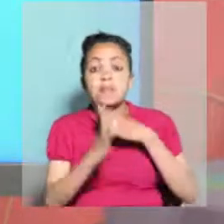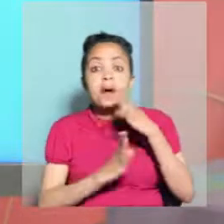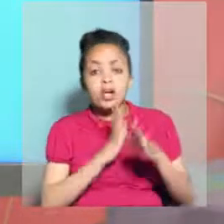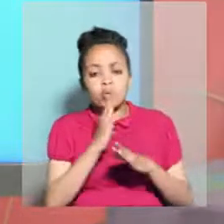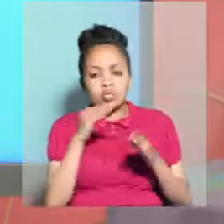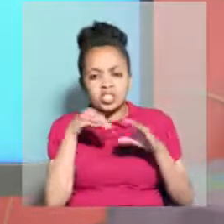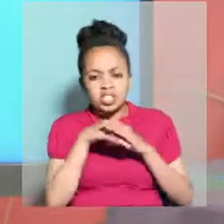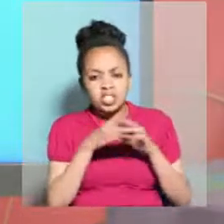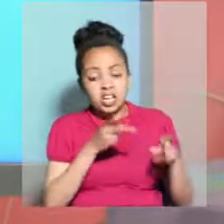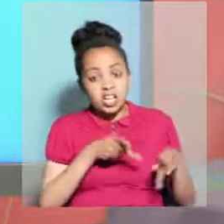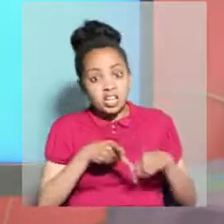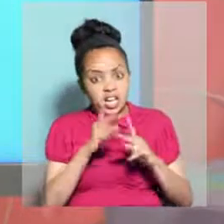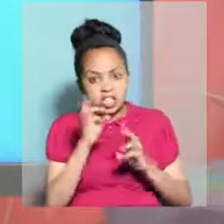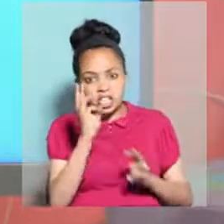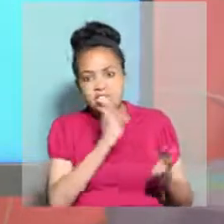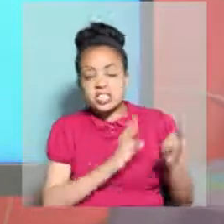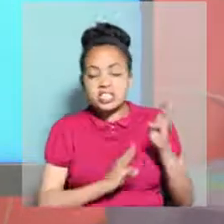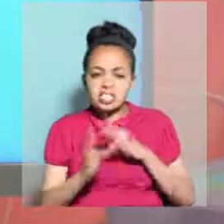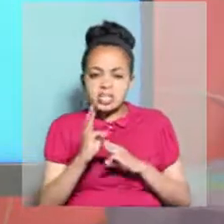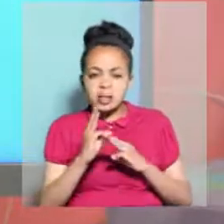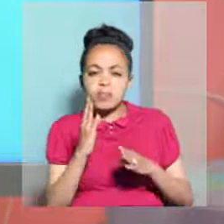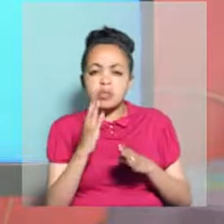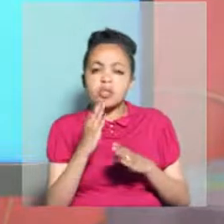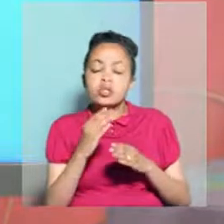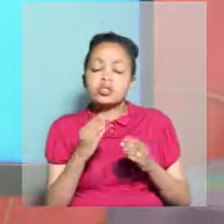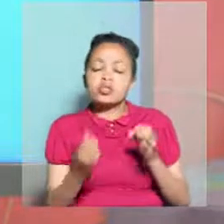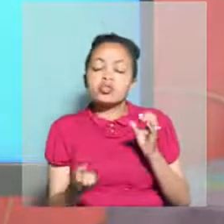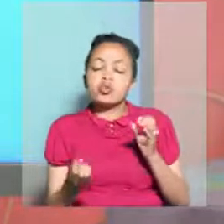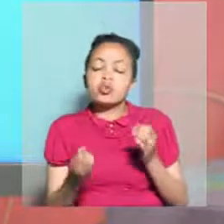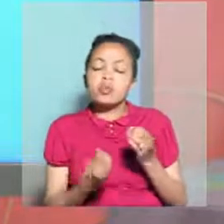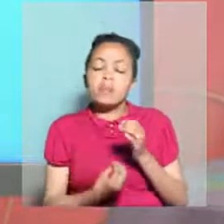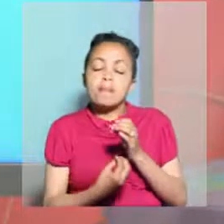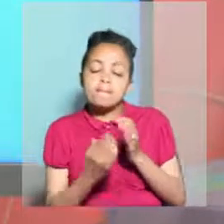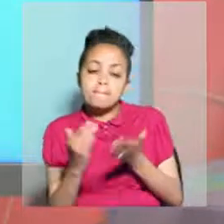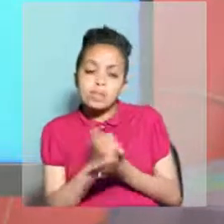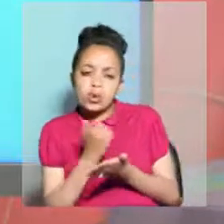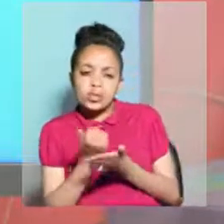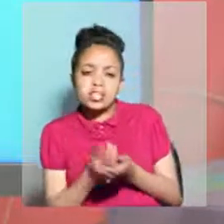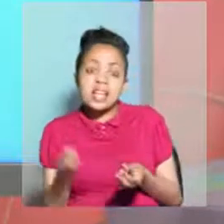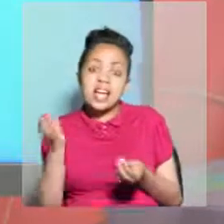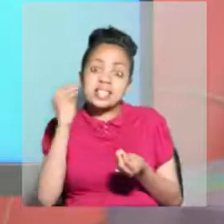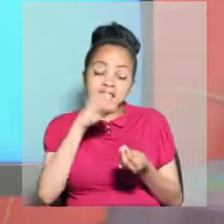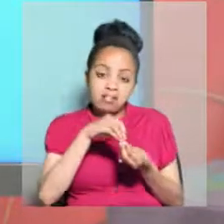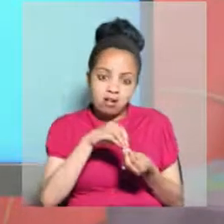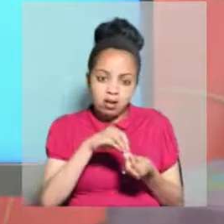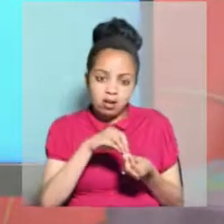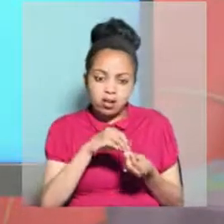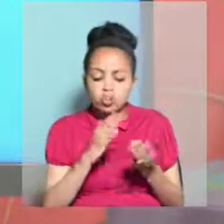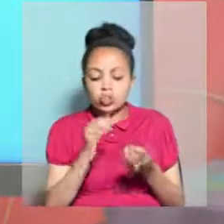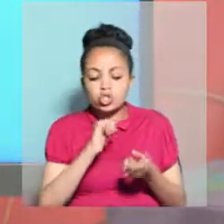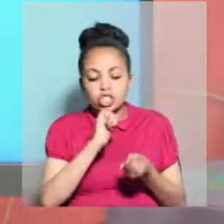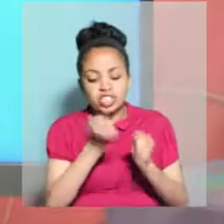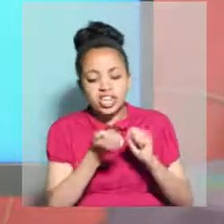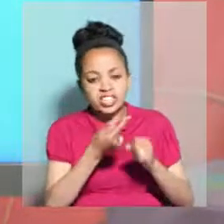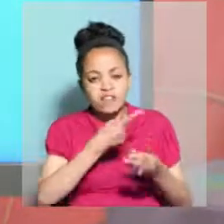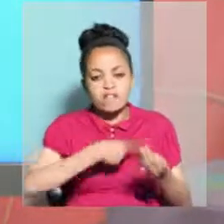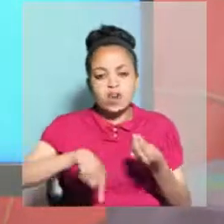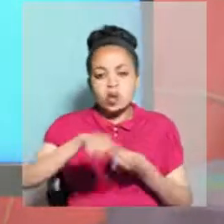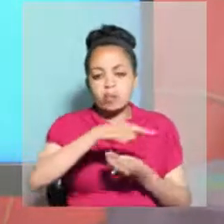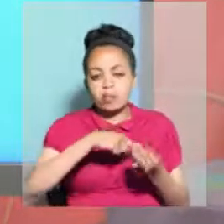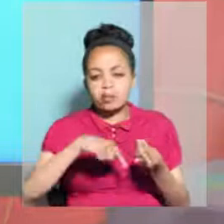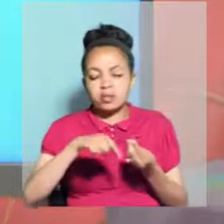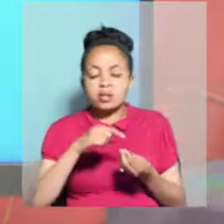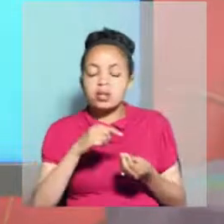biology in agricultural system to produce extra plants that can adapt a new changed environment. Plant that